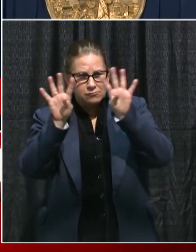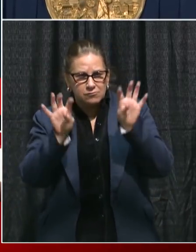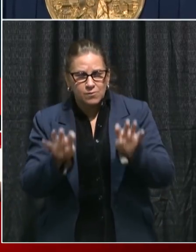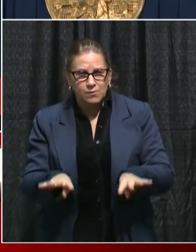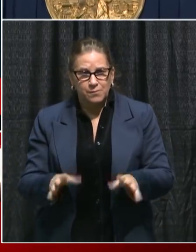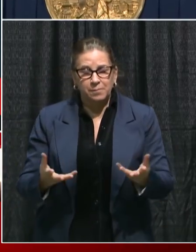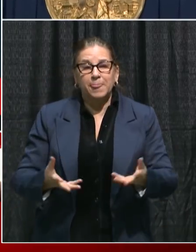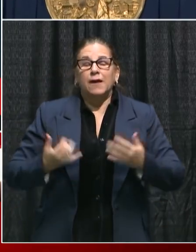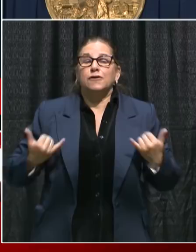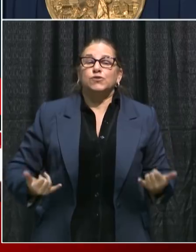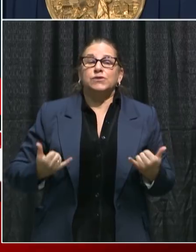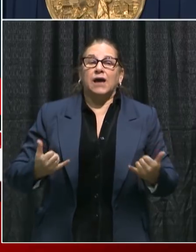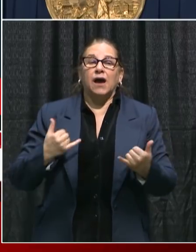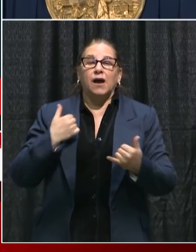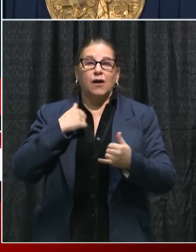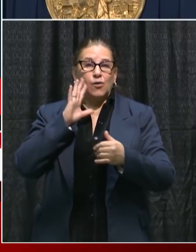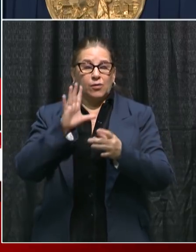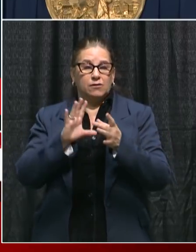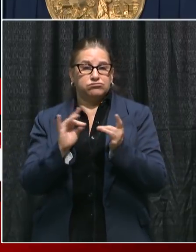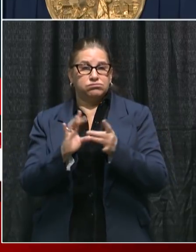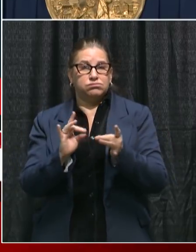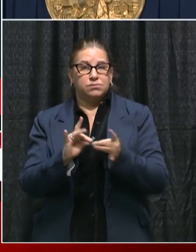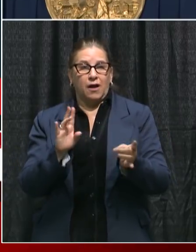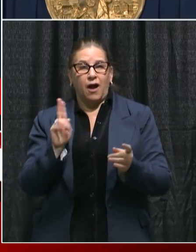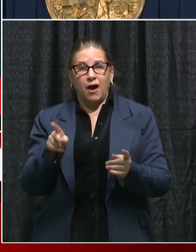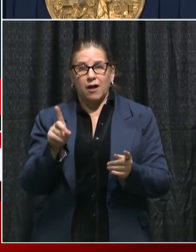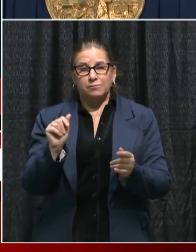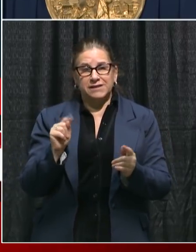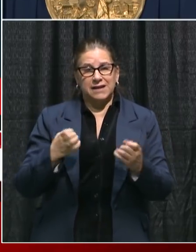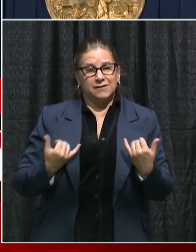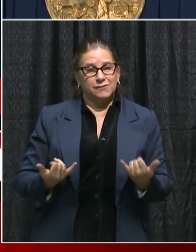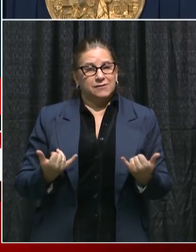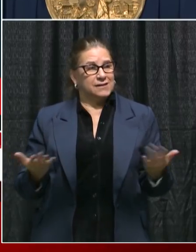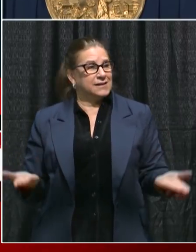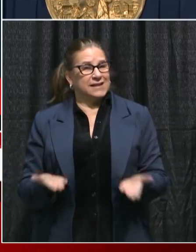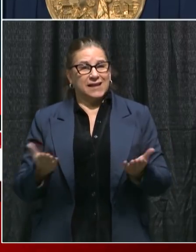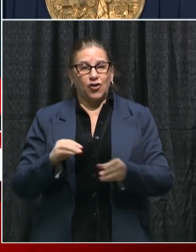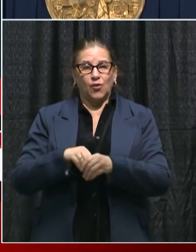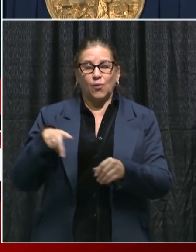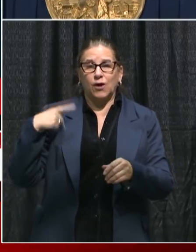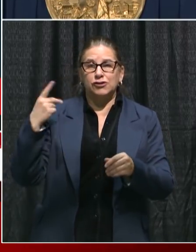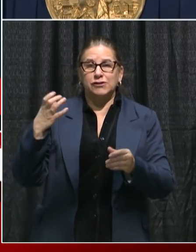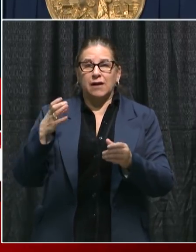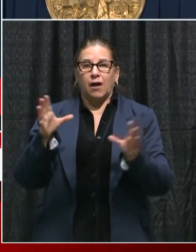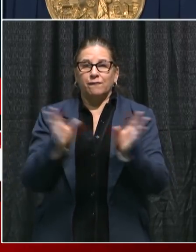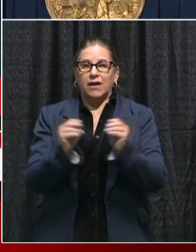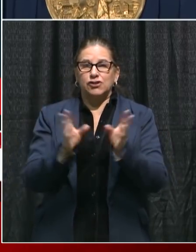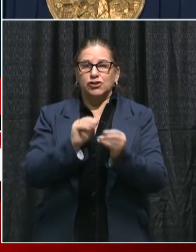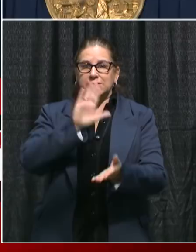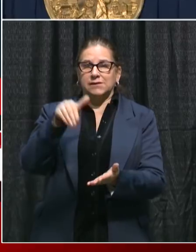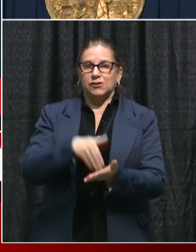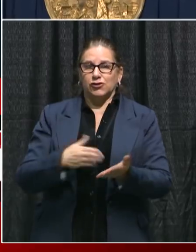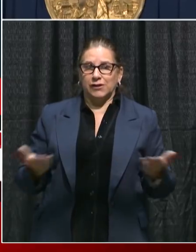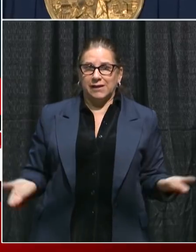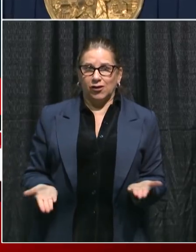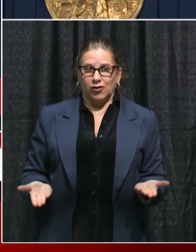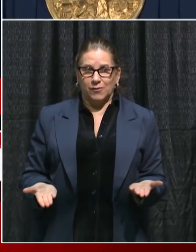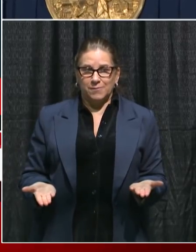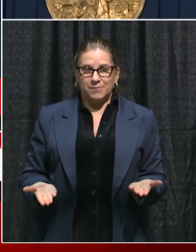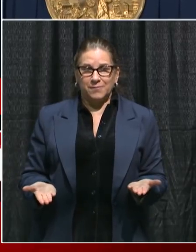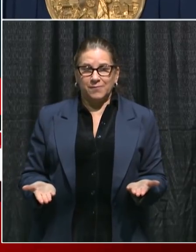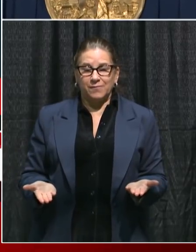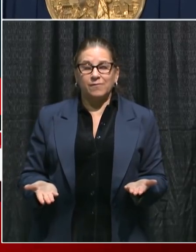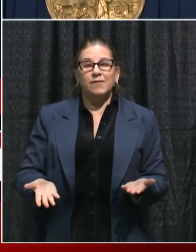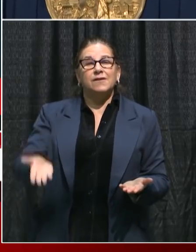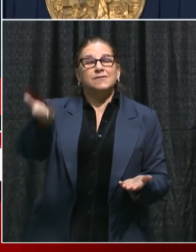here in the Washington Convention Center. In early April, we shared with you how we were planning for a